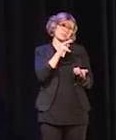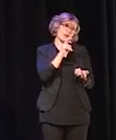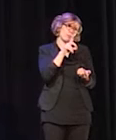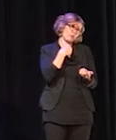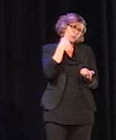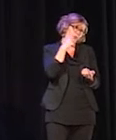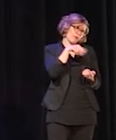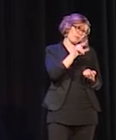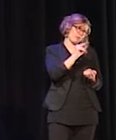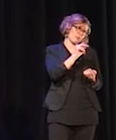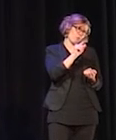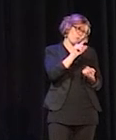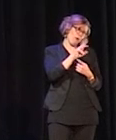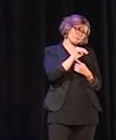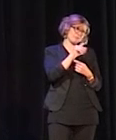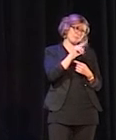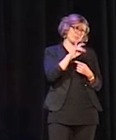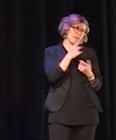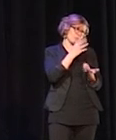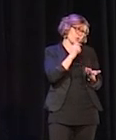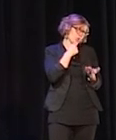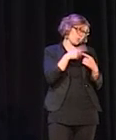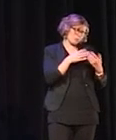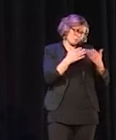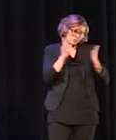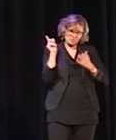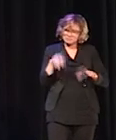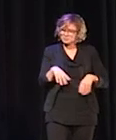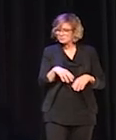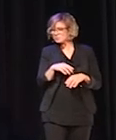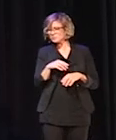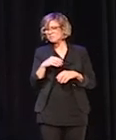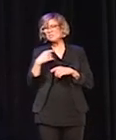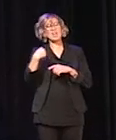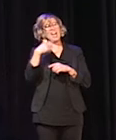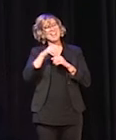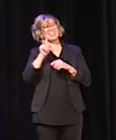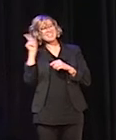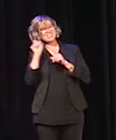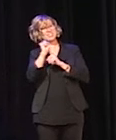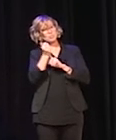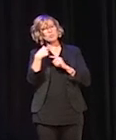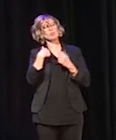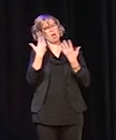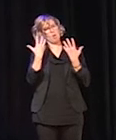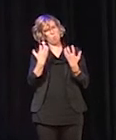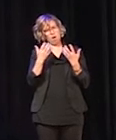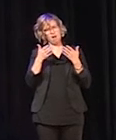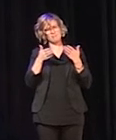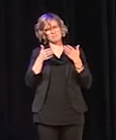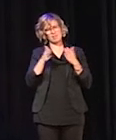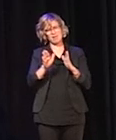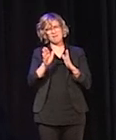little bit. But if you think of it this way, in this situation, I essentially want to allow for a viewer